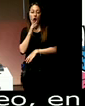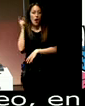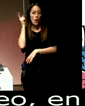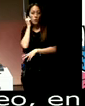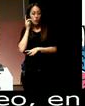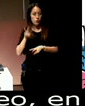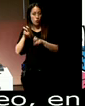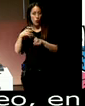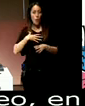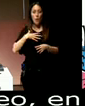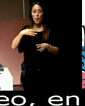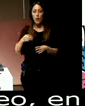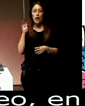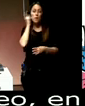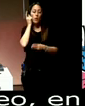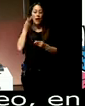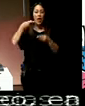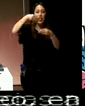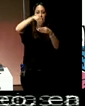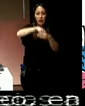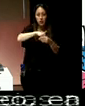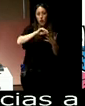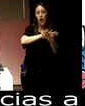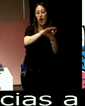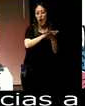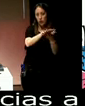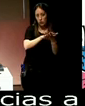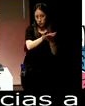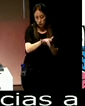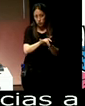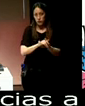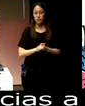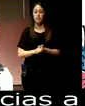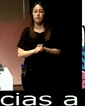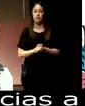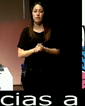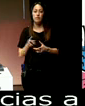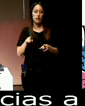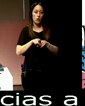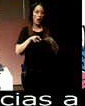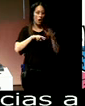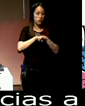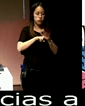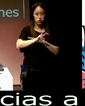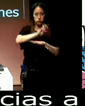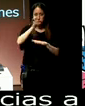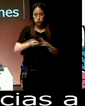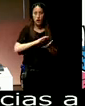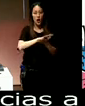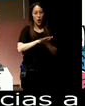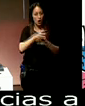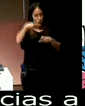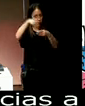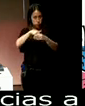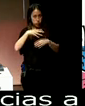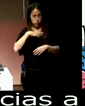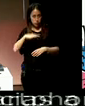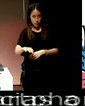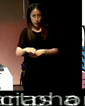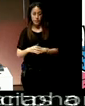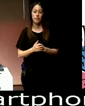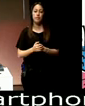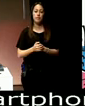smartphones, we can integrate into the same device, into the same tool, which is the app. We